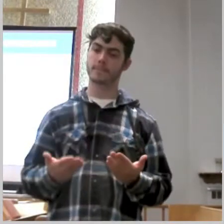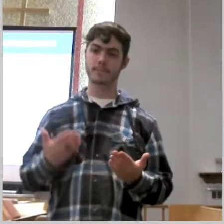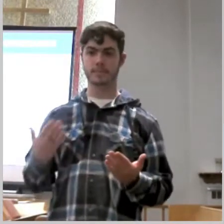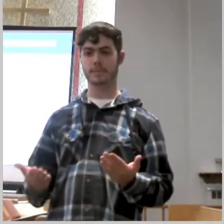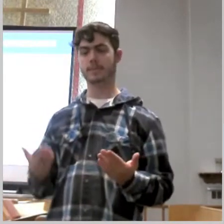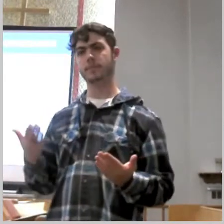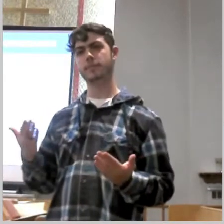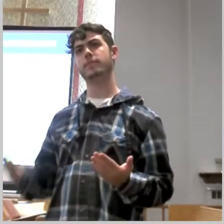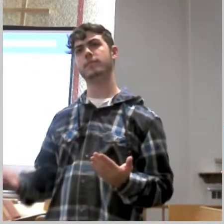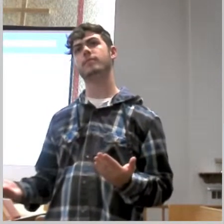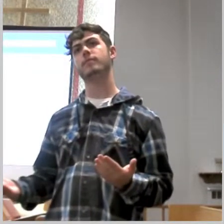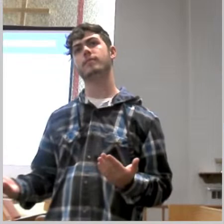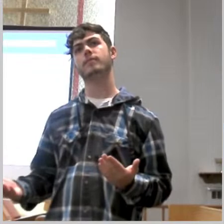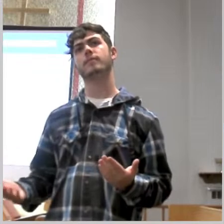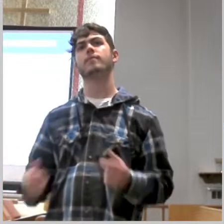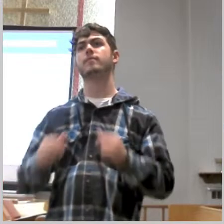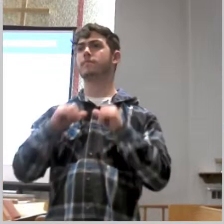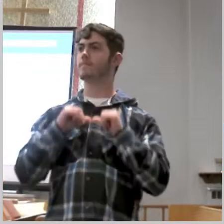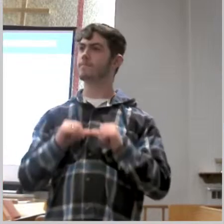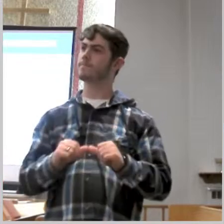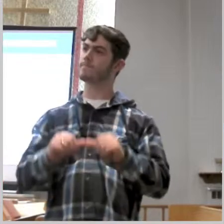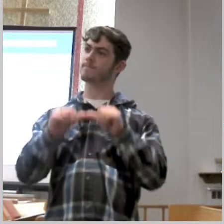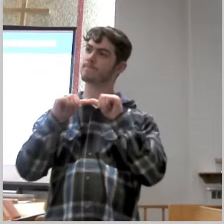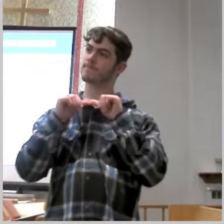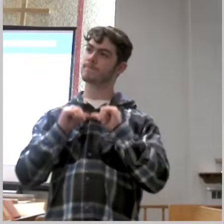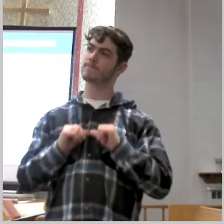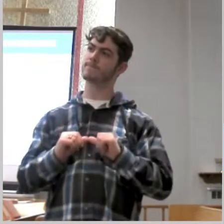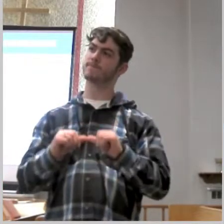all things,